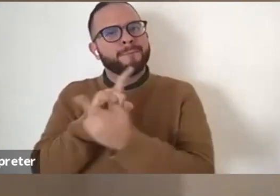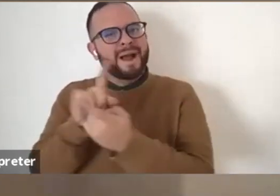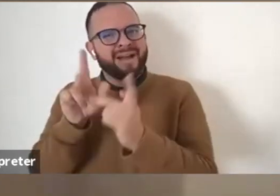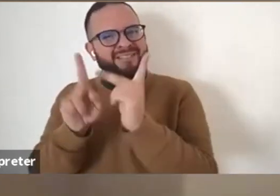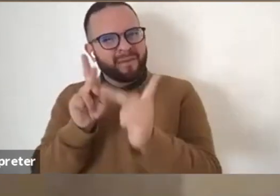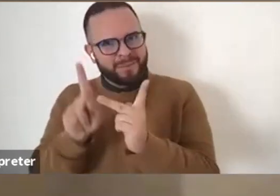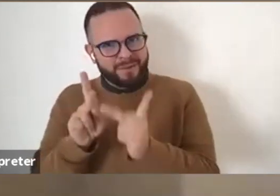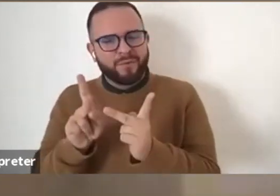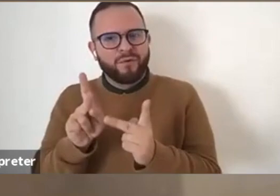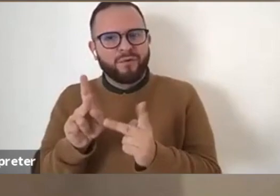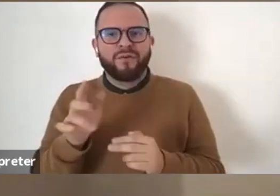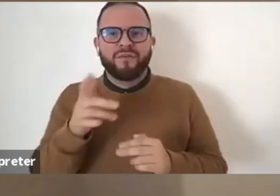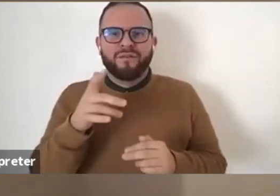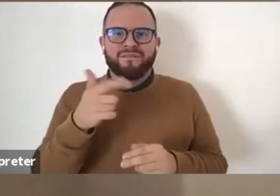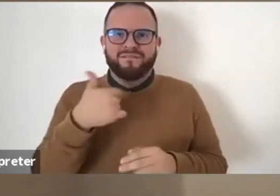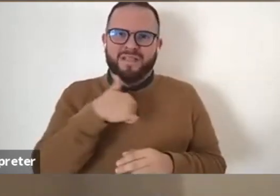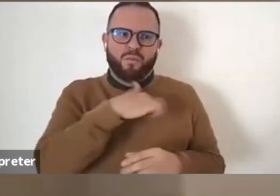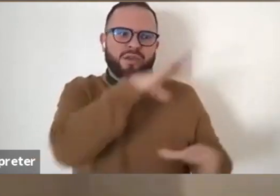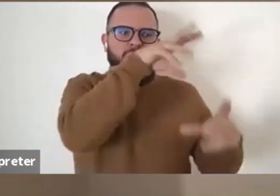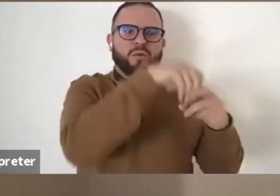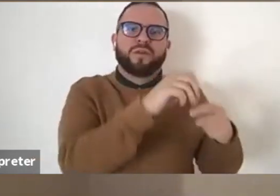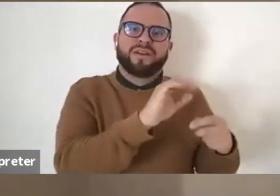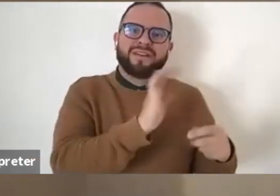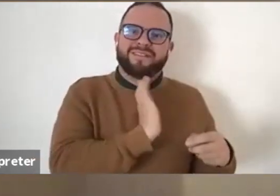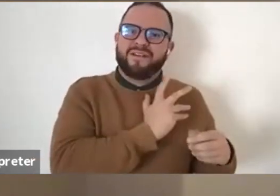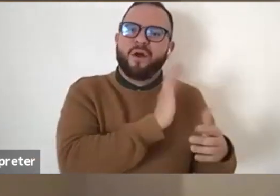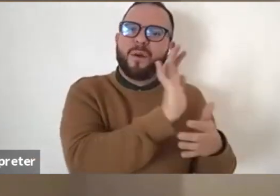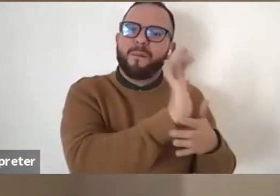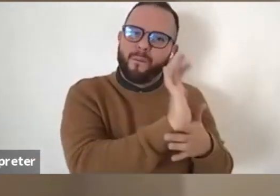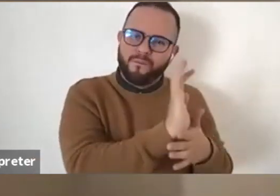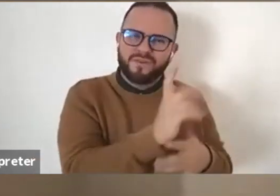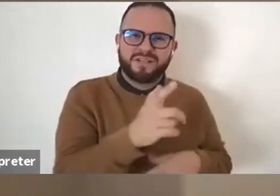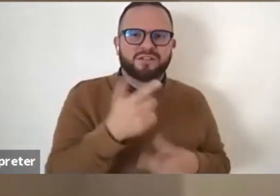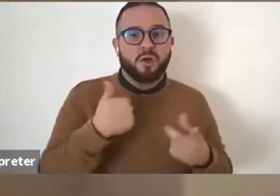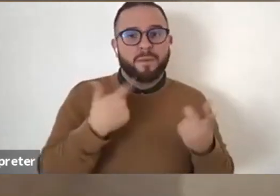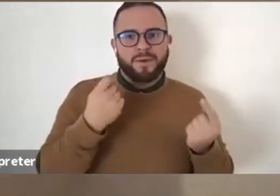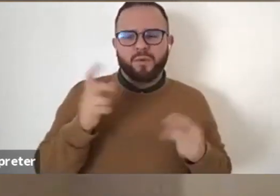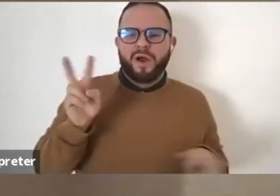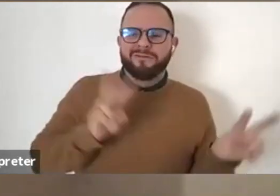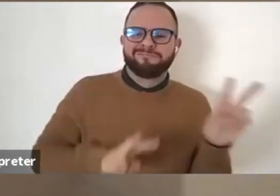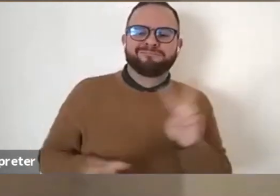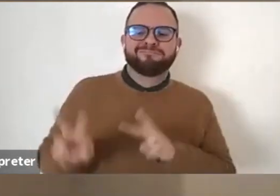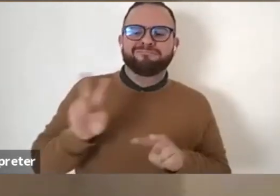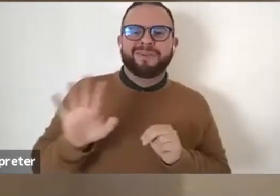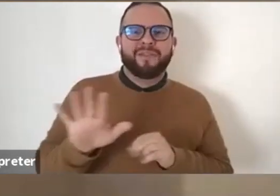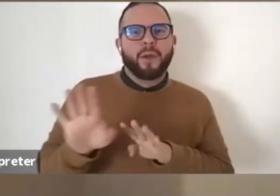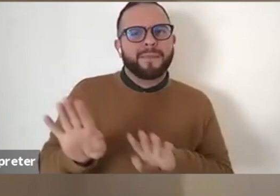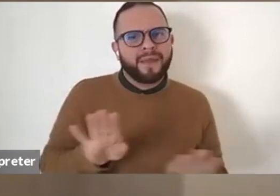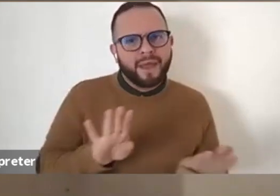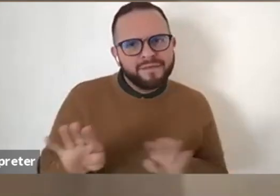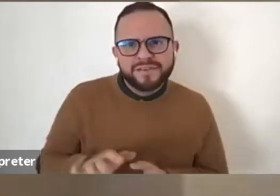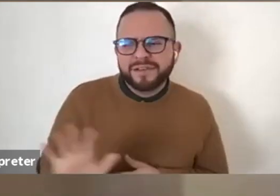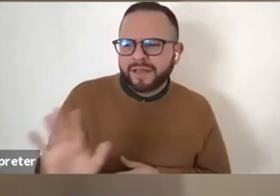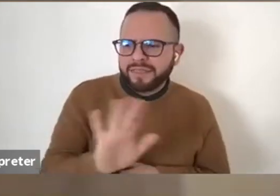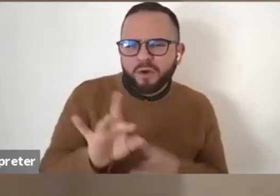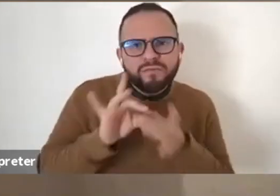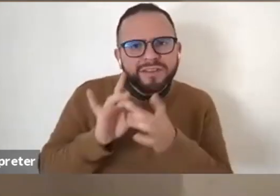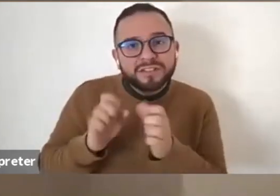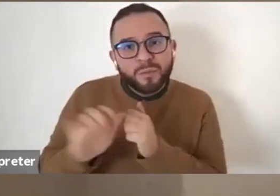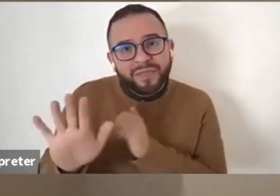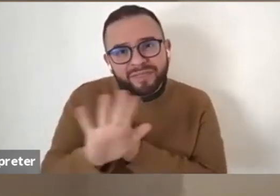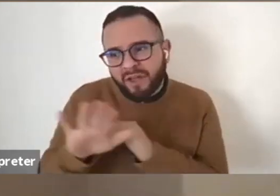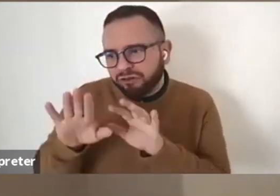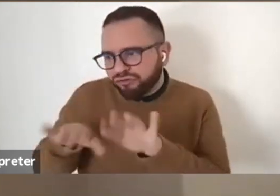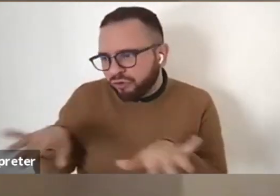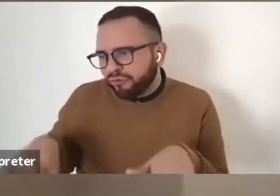I start to observing them, their behavings, their relation with the children, their relation with the